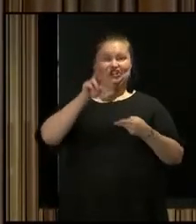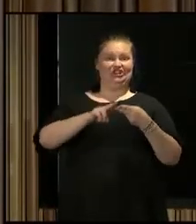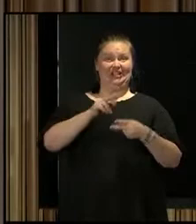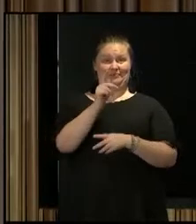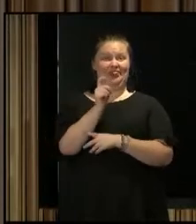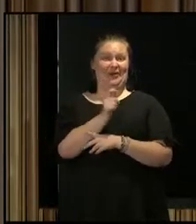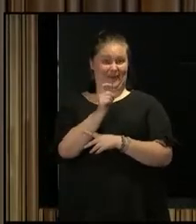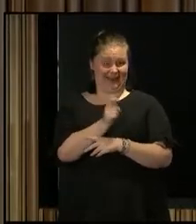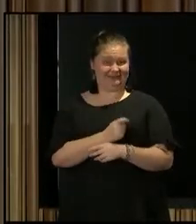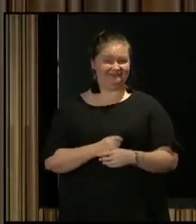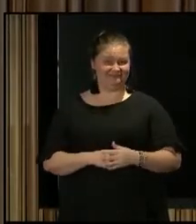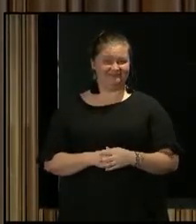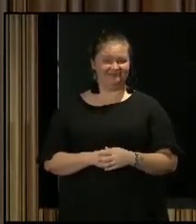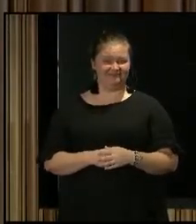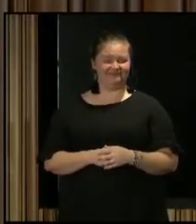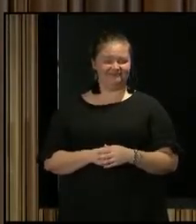get.